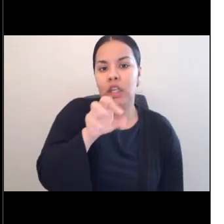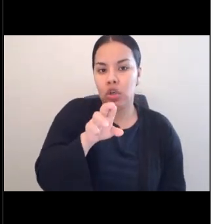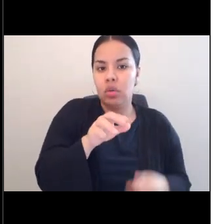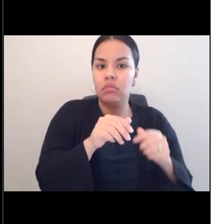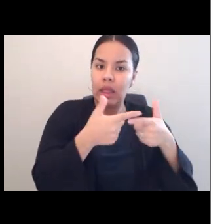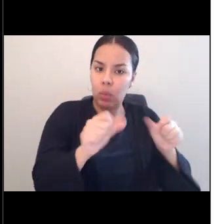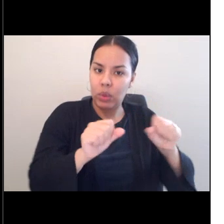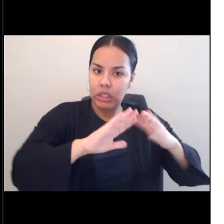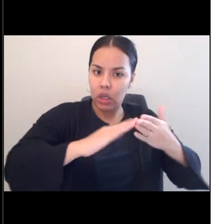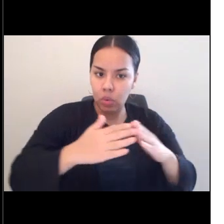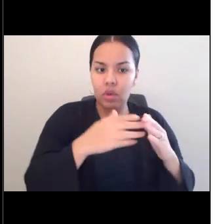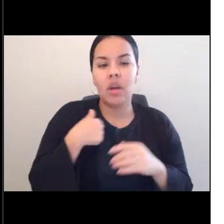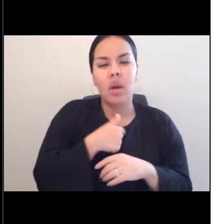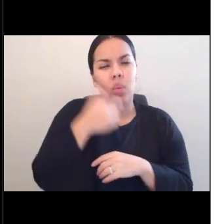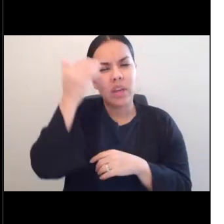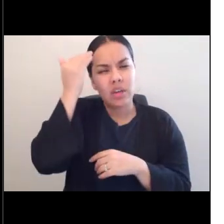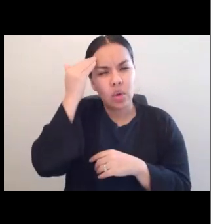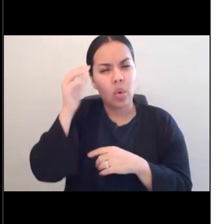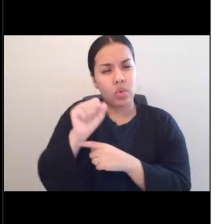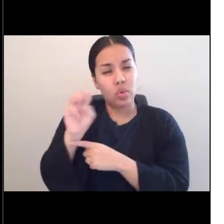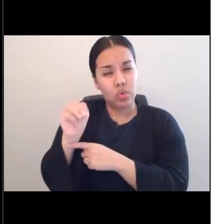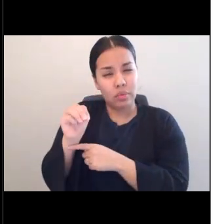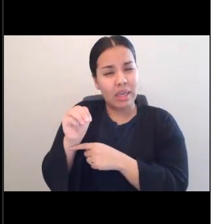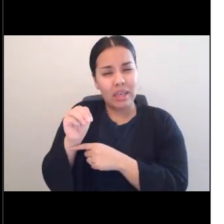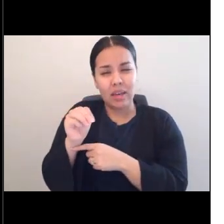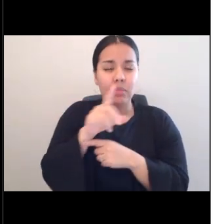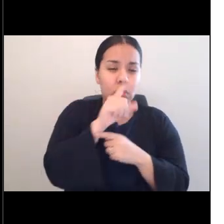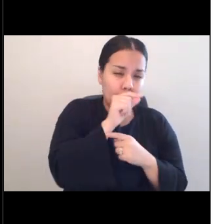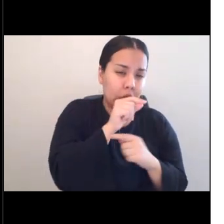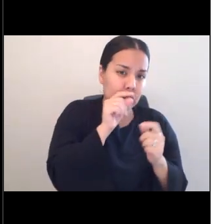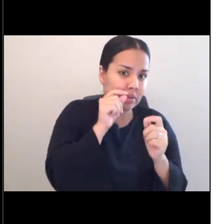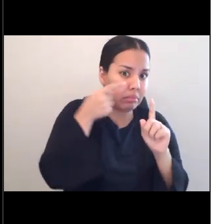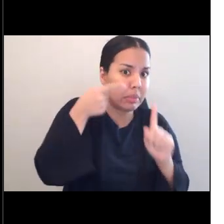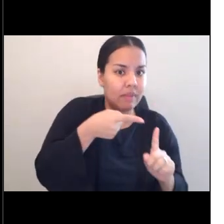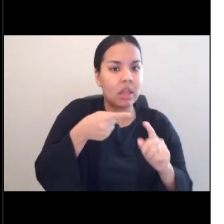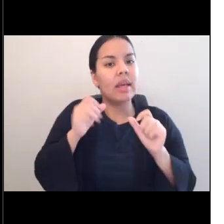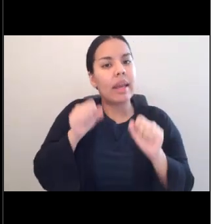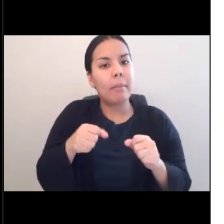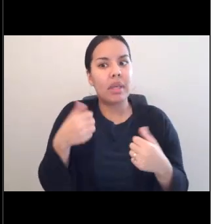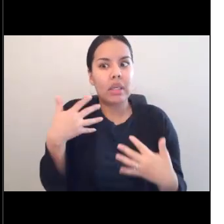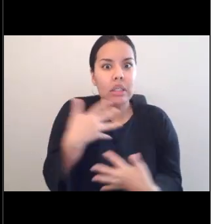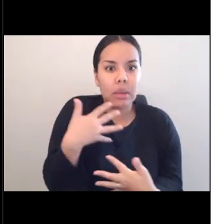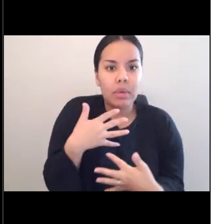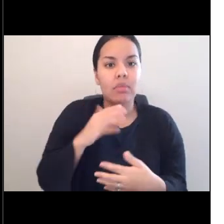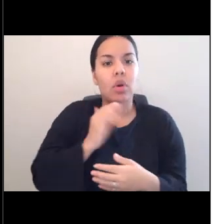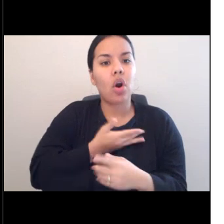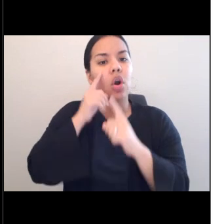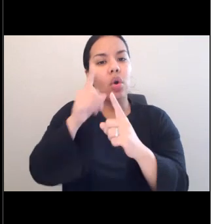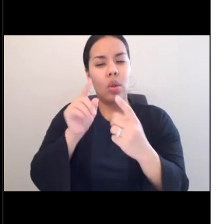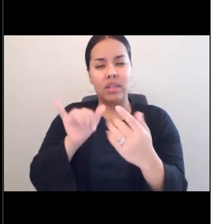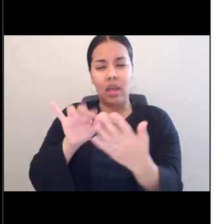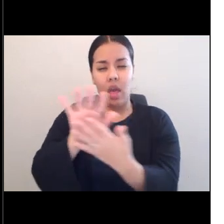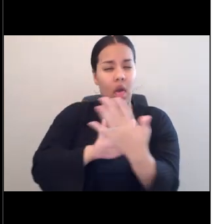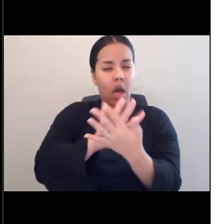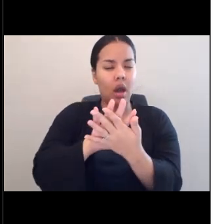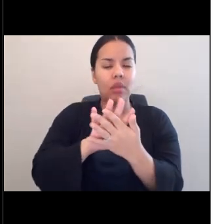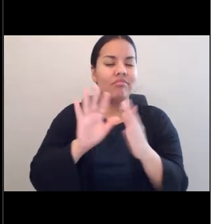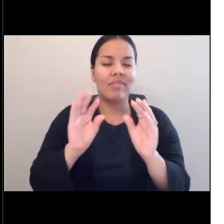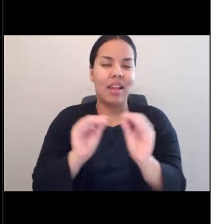in particular, but social media also can be intimidating, and our goal here is to just demystify it. We're going to highlight some, as David said,